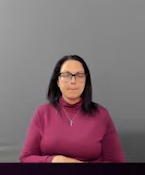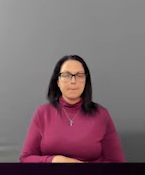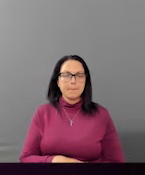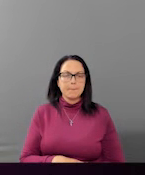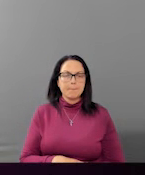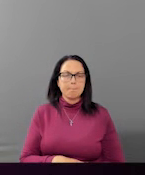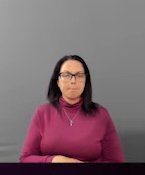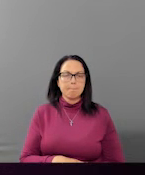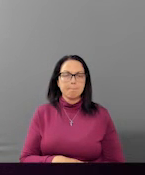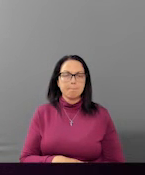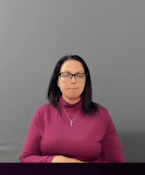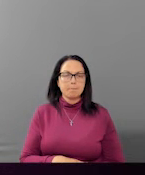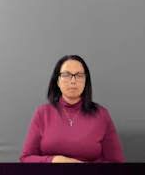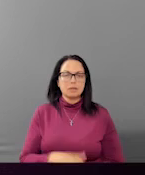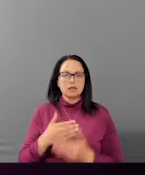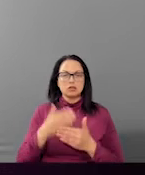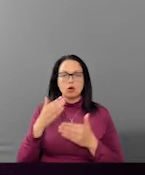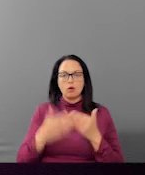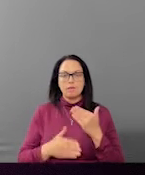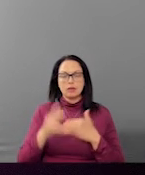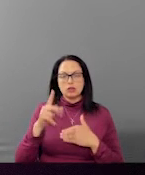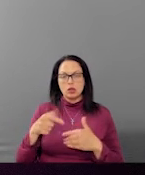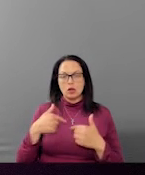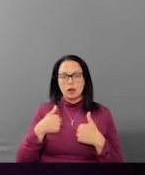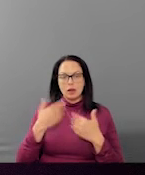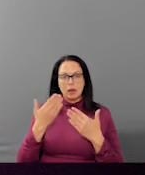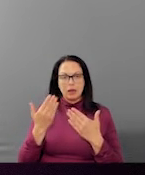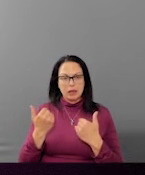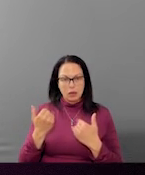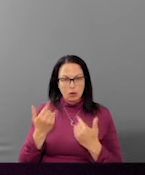So wrapping up here, I really hope that was...